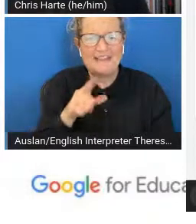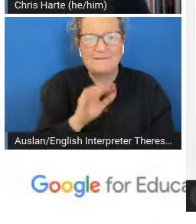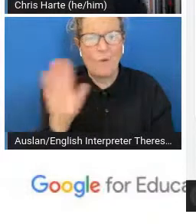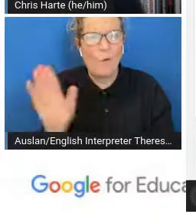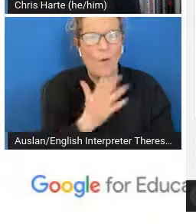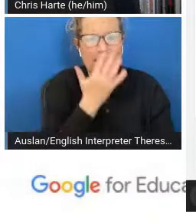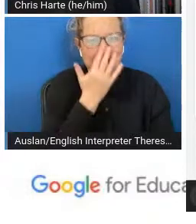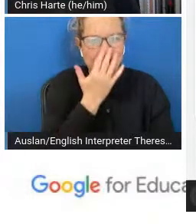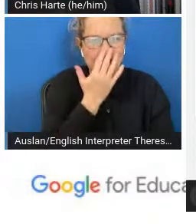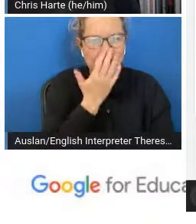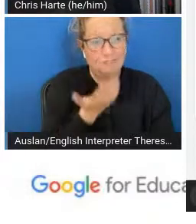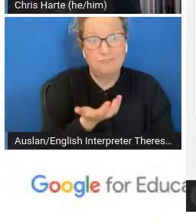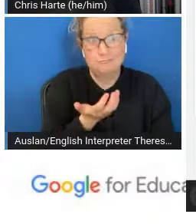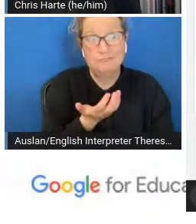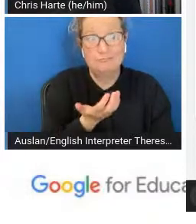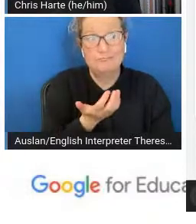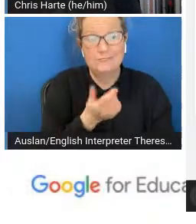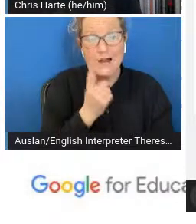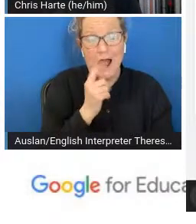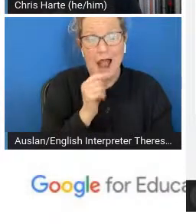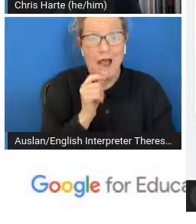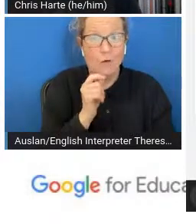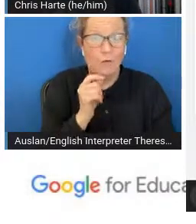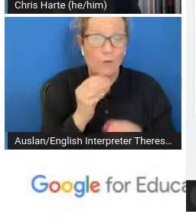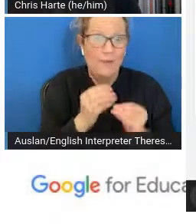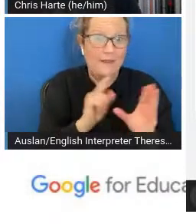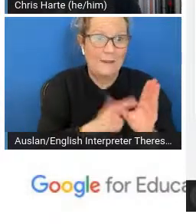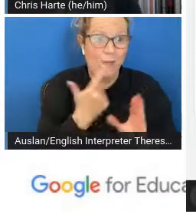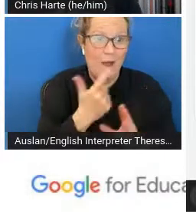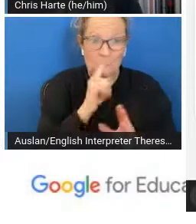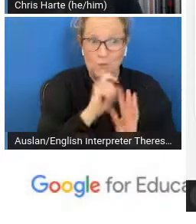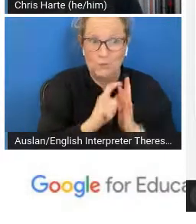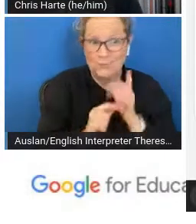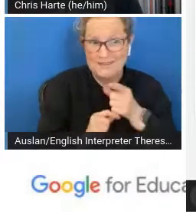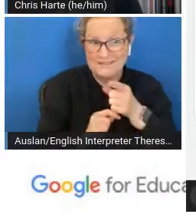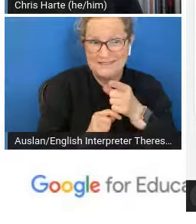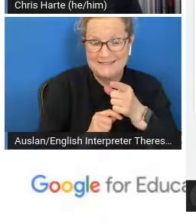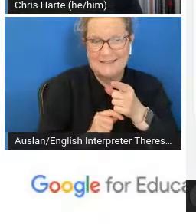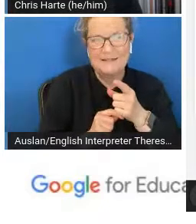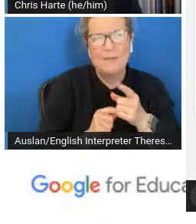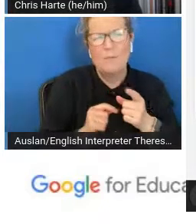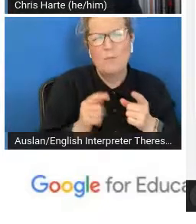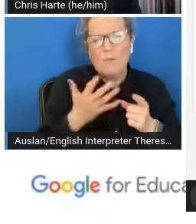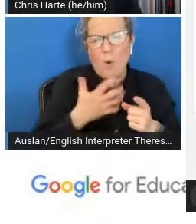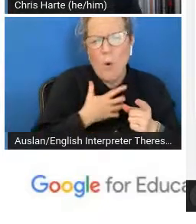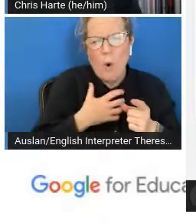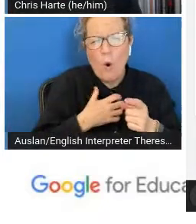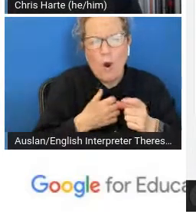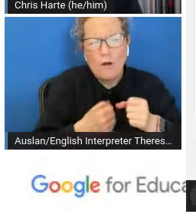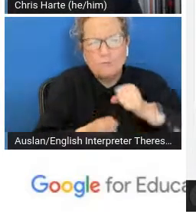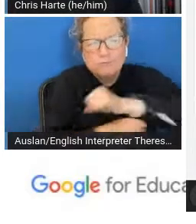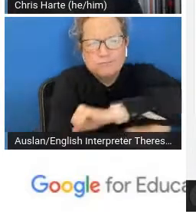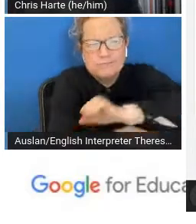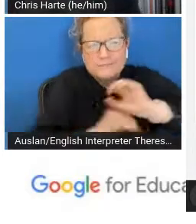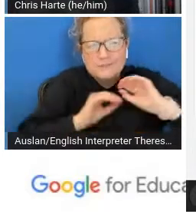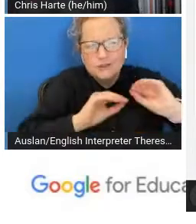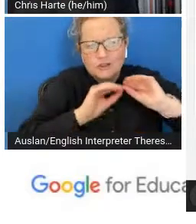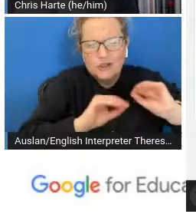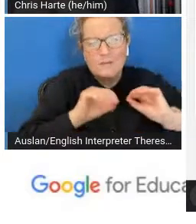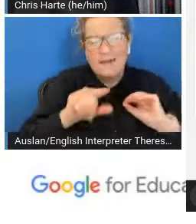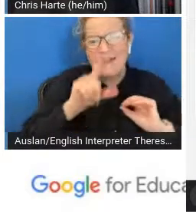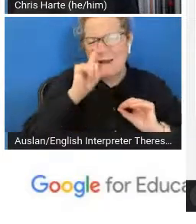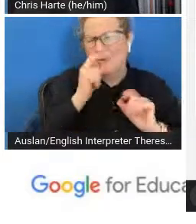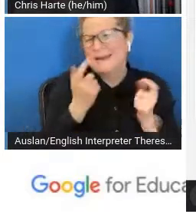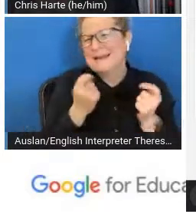see me easily being able to do that with year one, like a bit more scaffolding perhaps, but they can easily answer those